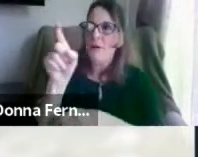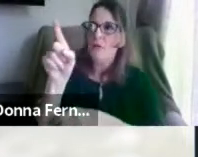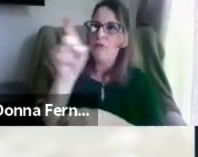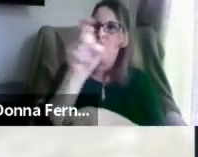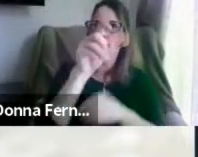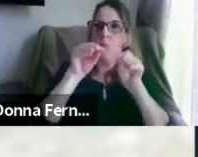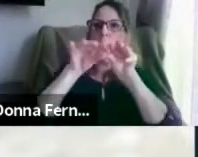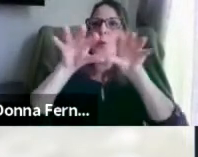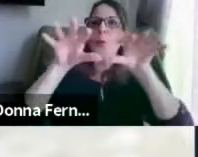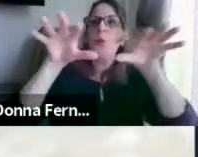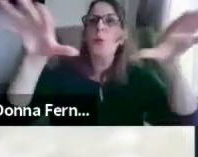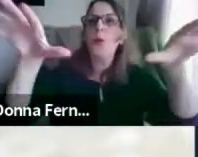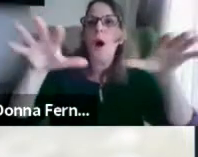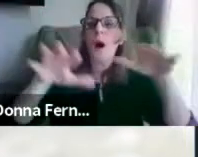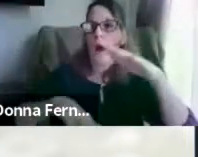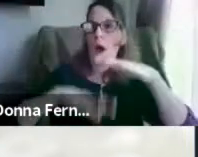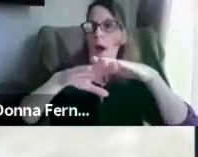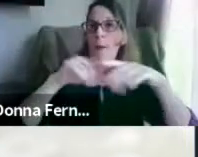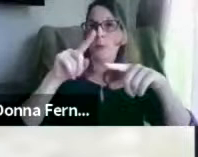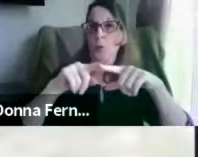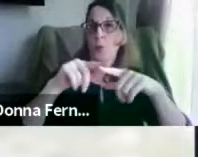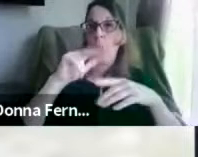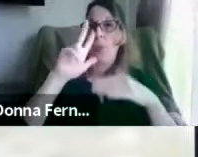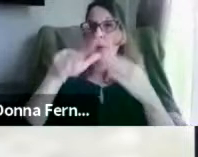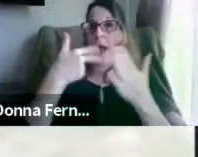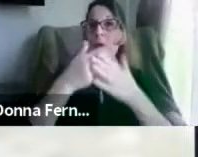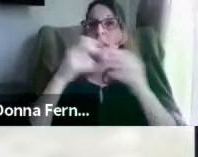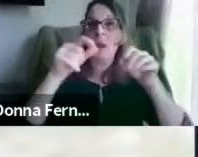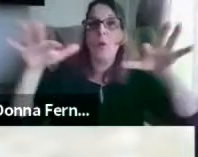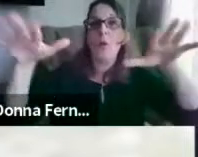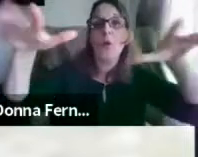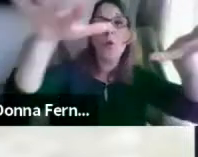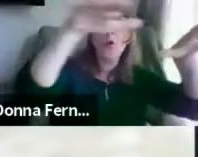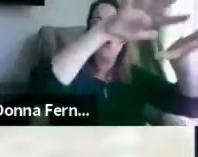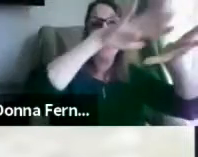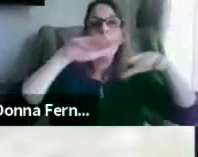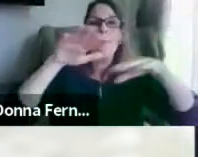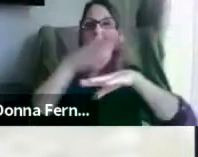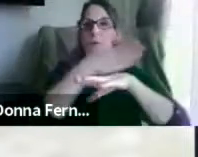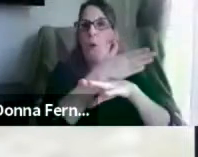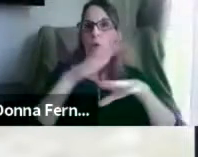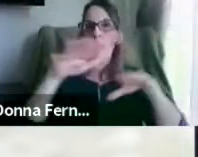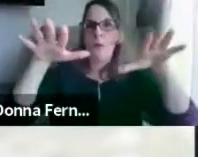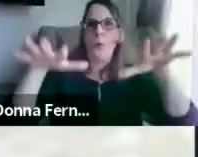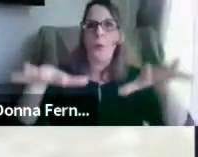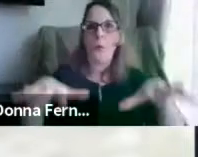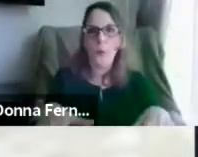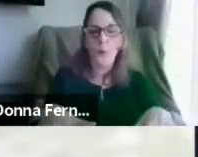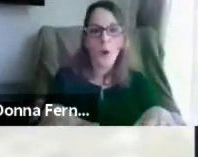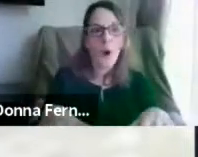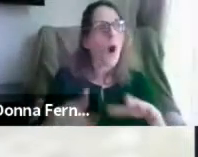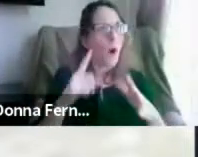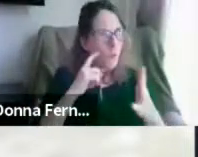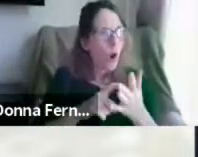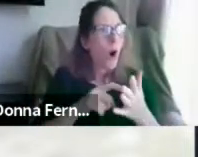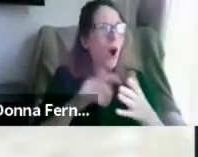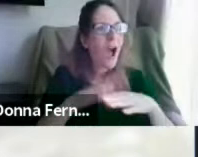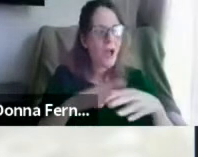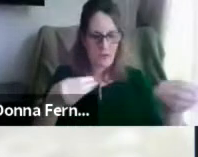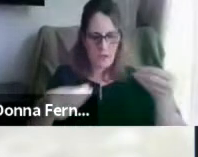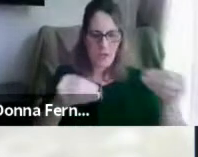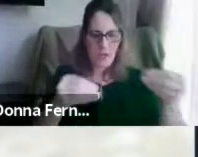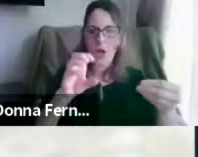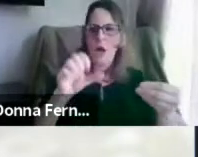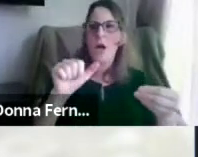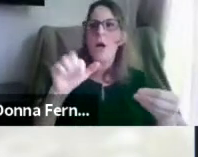for up to 3 hours before they settle. COVID-19 was also detected on cardboard for up to